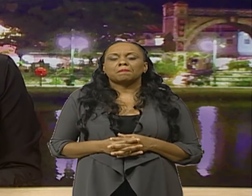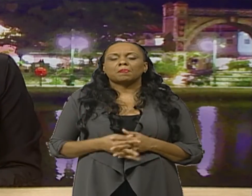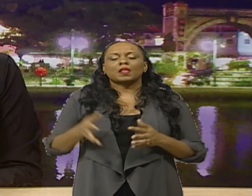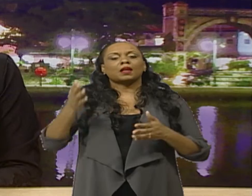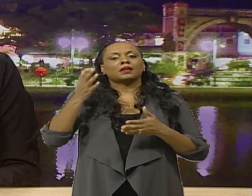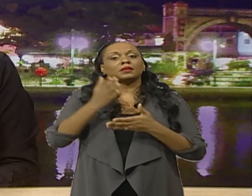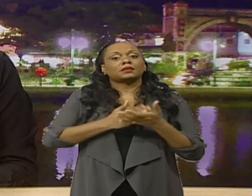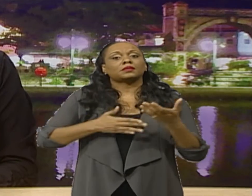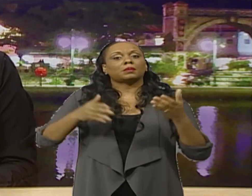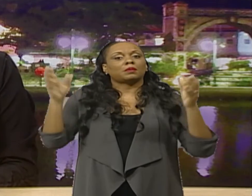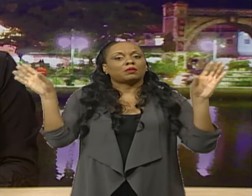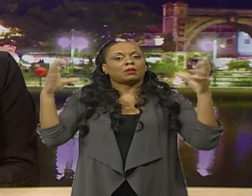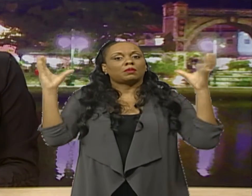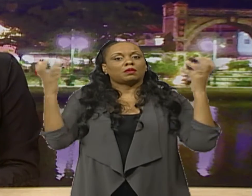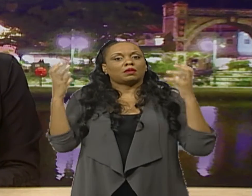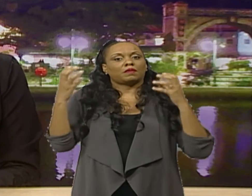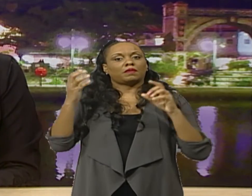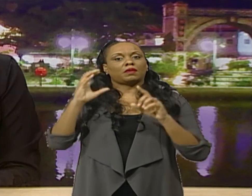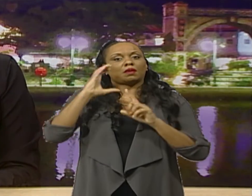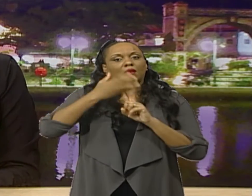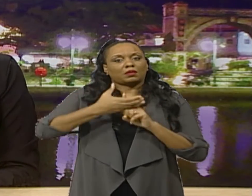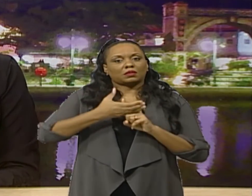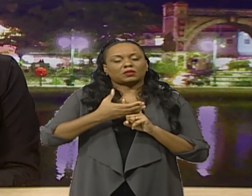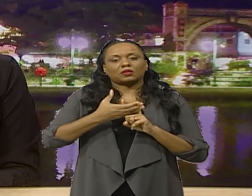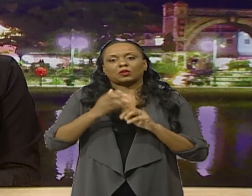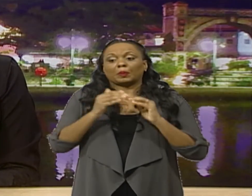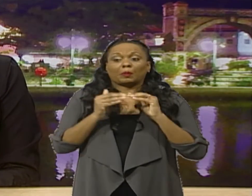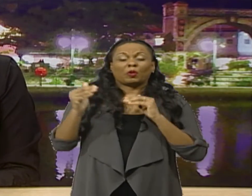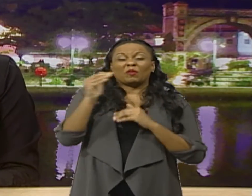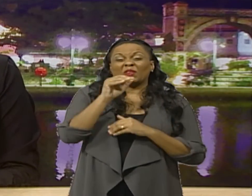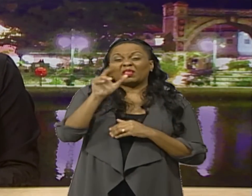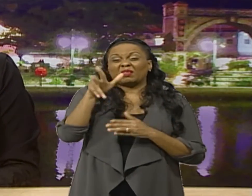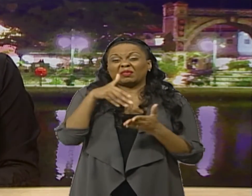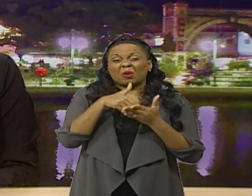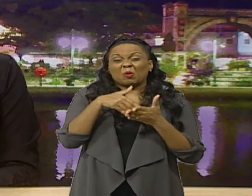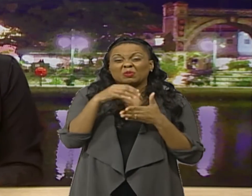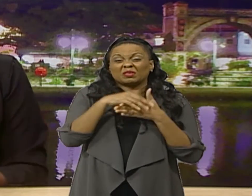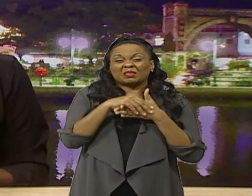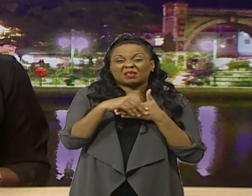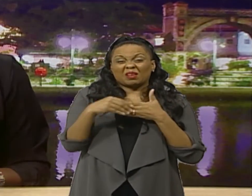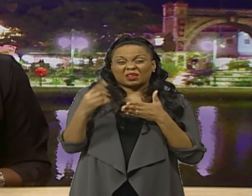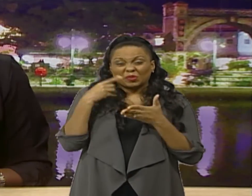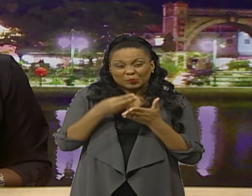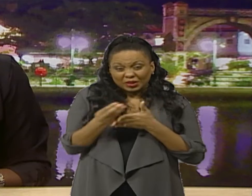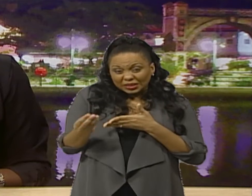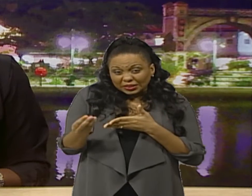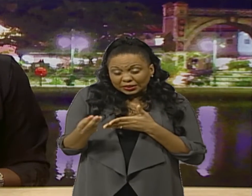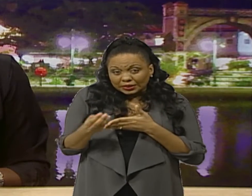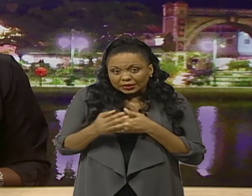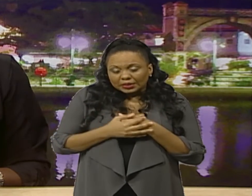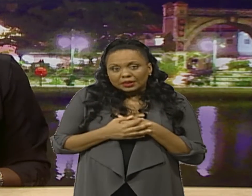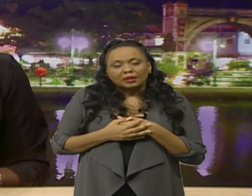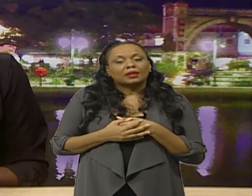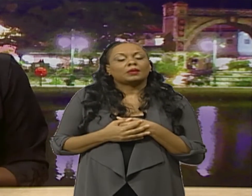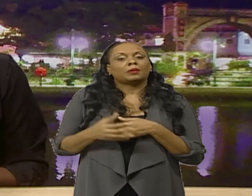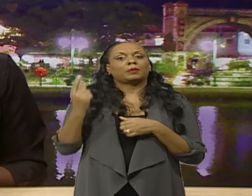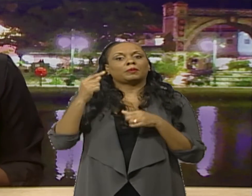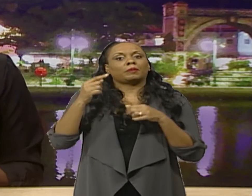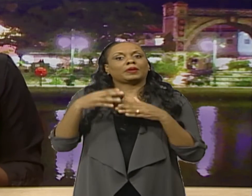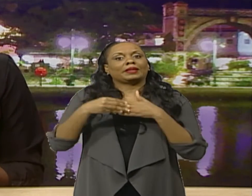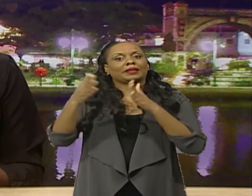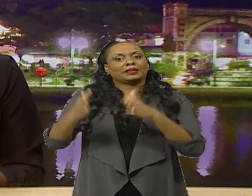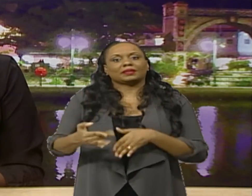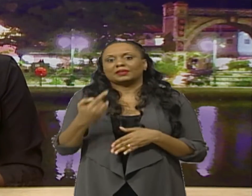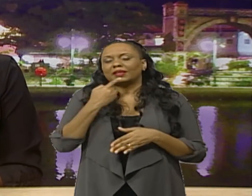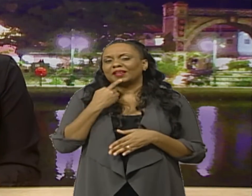With some crop-over costumes passing the $3,000 mark this year, a veteran band leader says it's unlikely there will